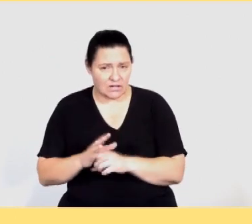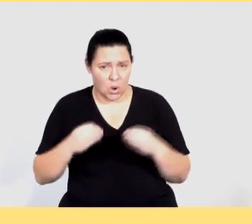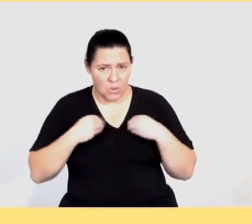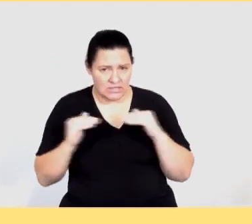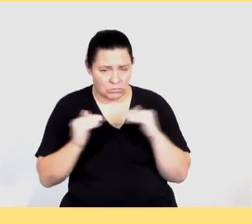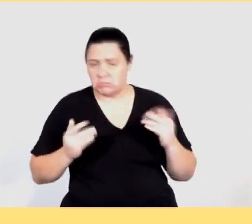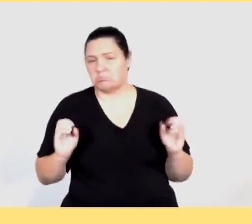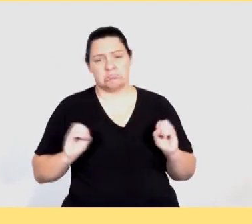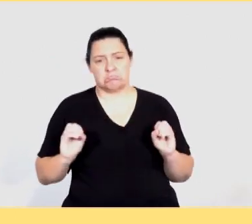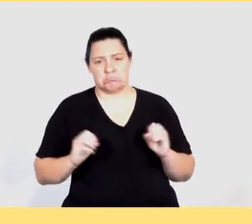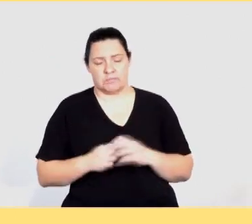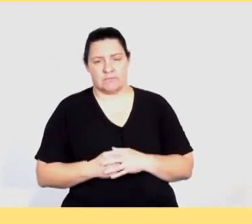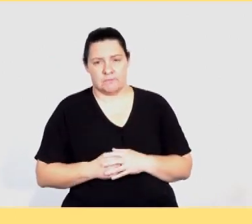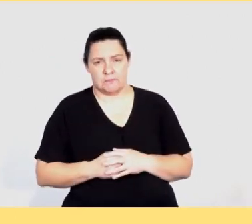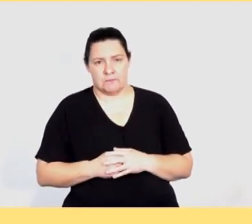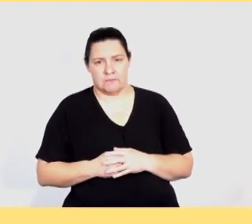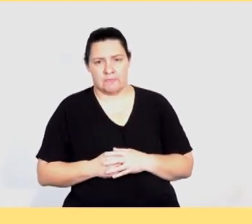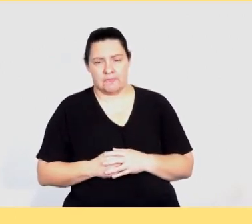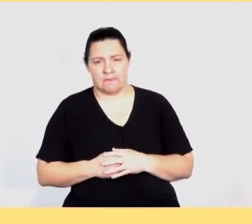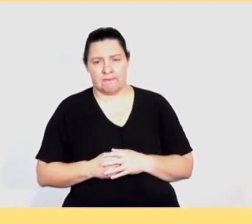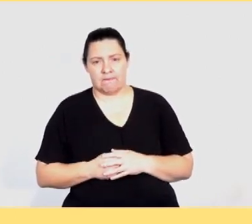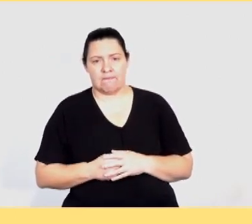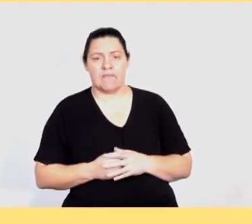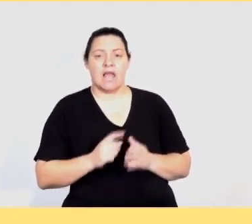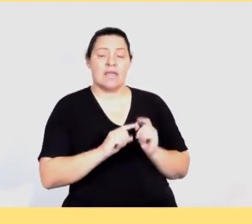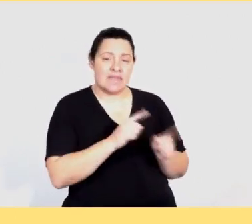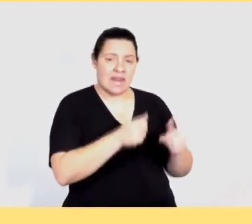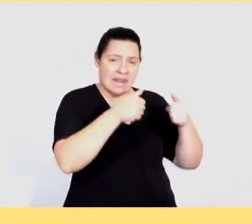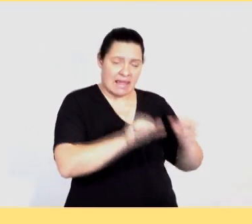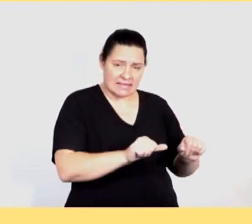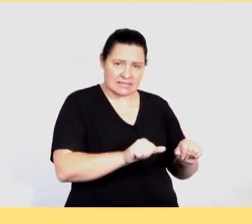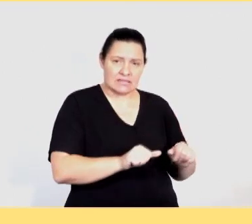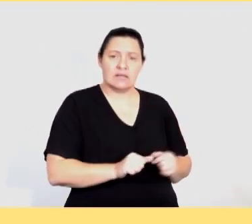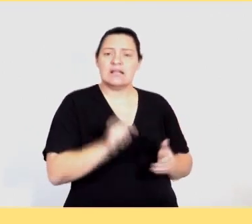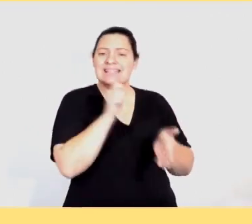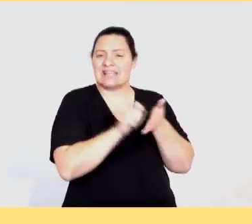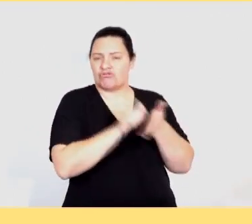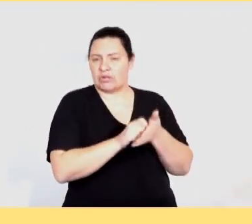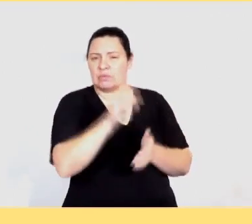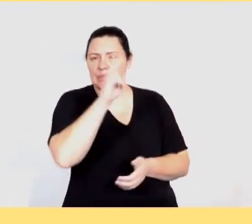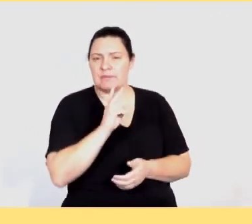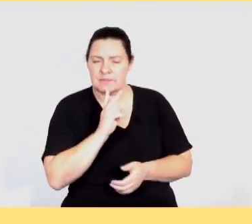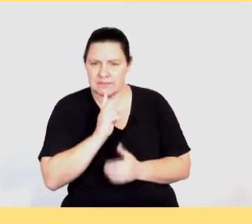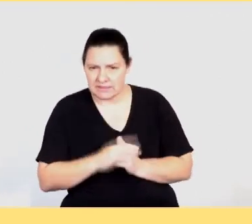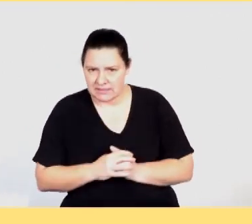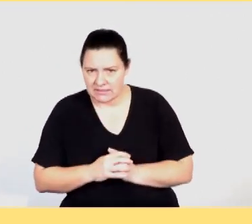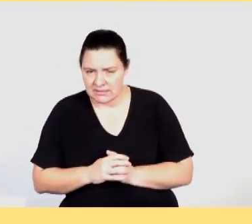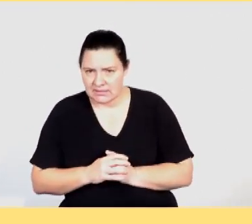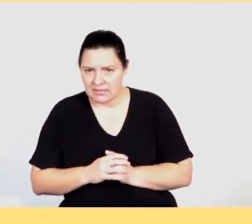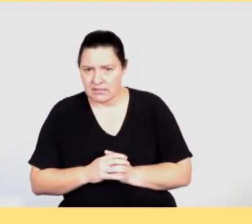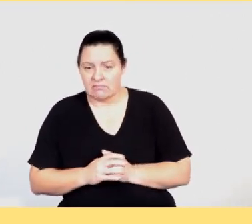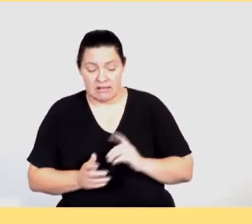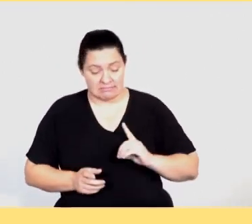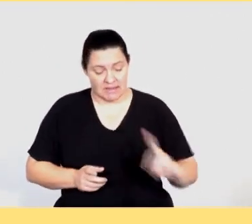effect on your owner's equity? No. 0 over there. And then the next aspect has to do with stationery now. We